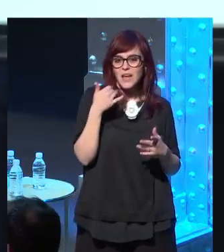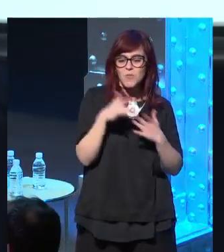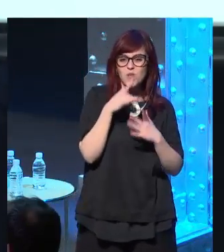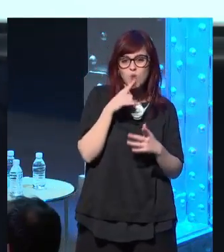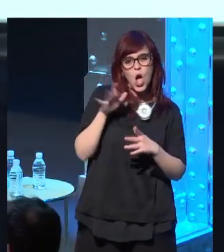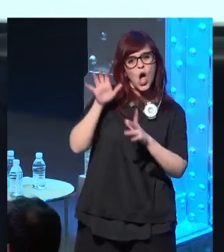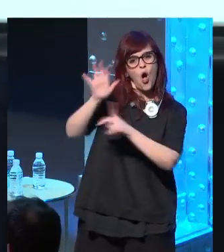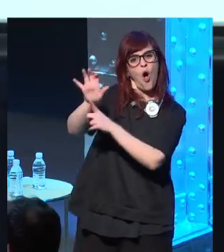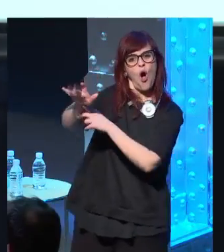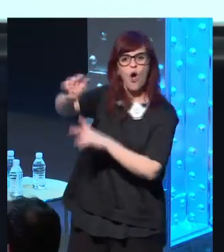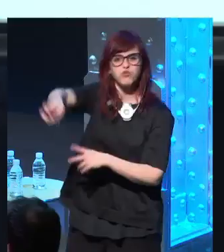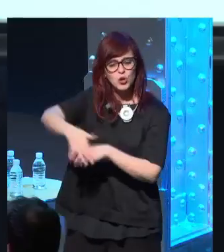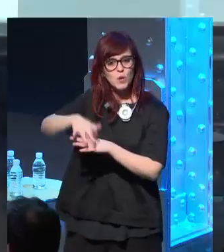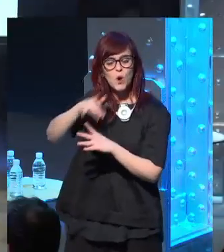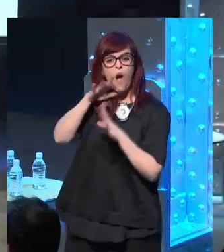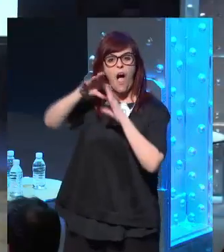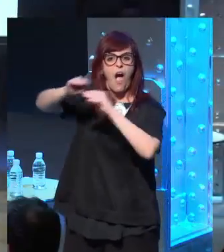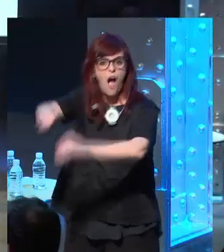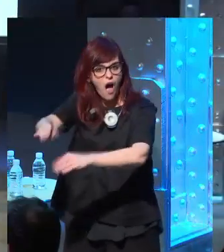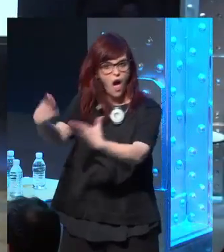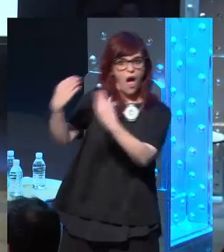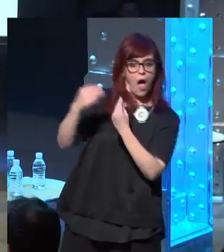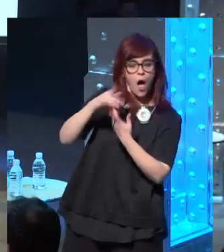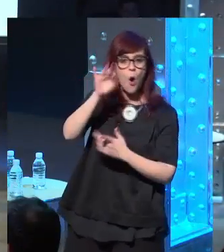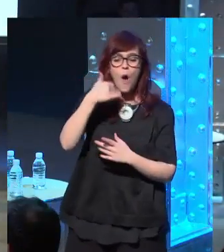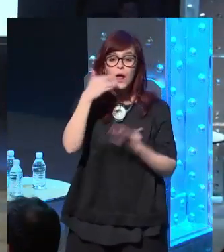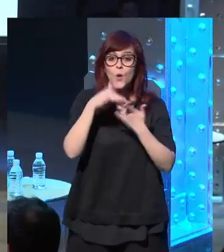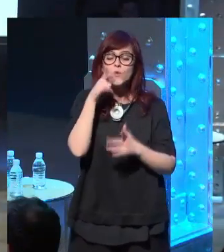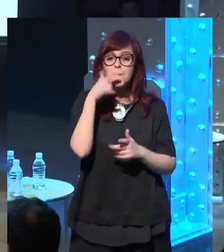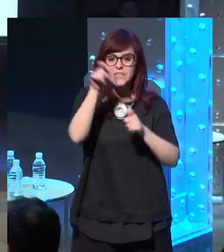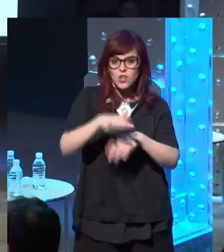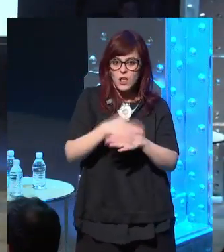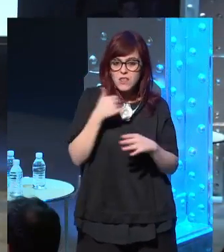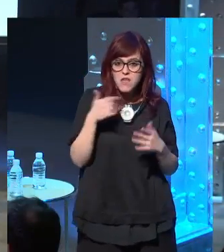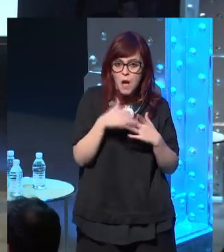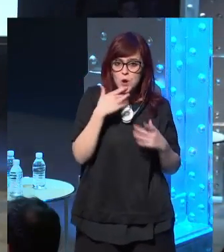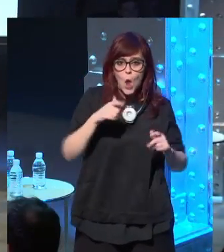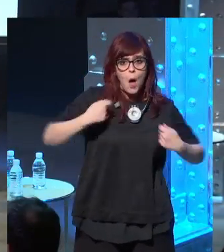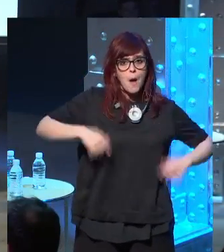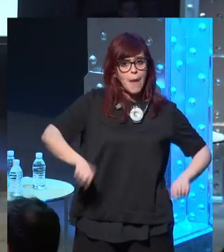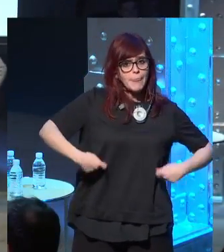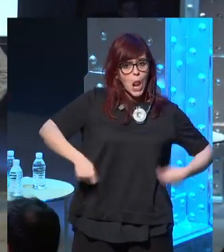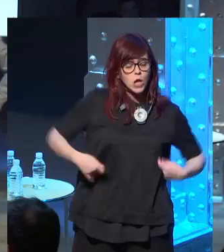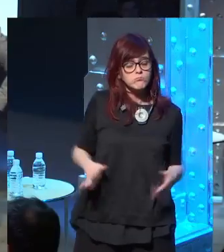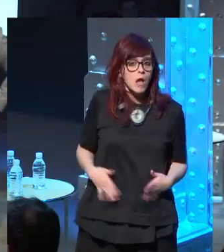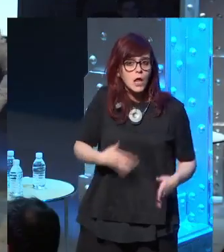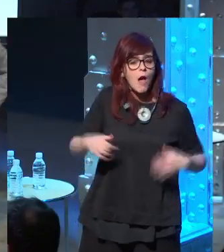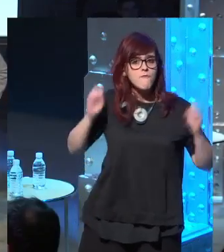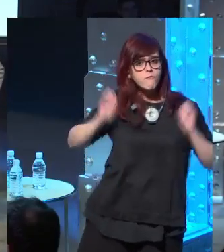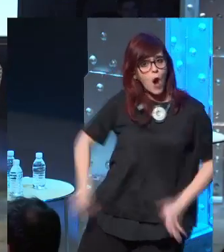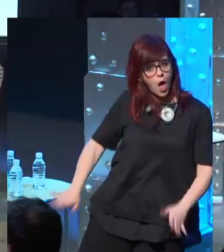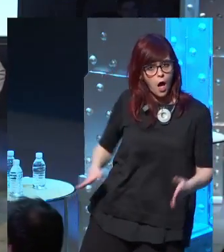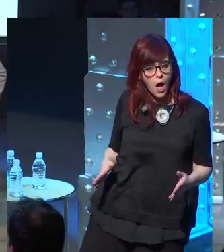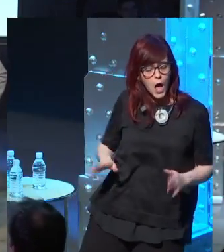of one guy removing his pants for the entire flight for some reasons. So they've been looking at under what circumstances